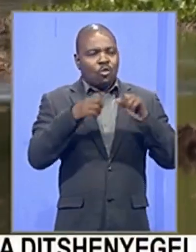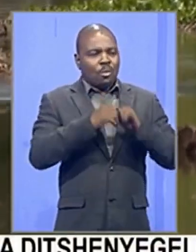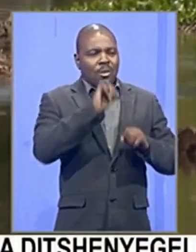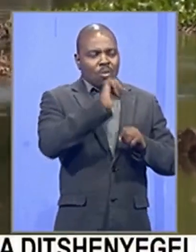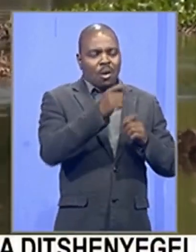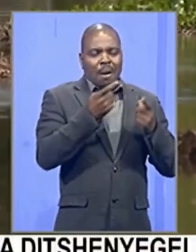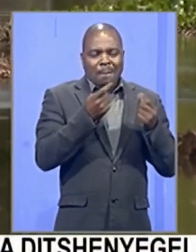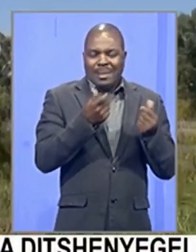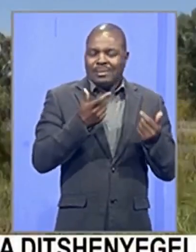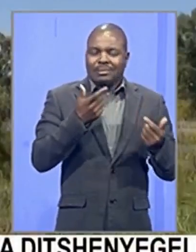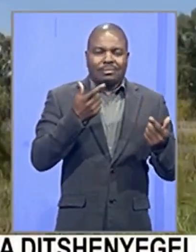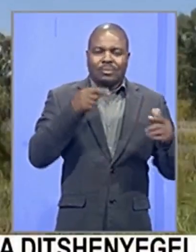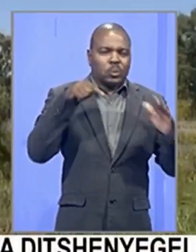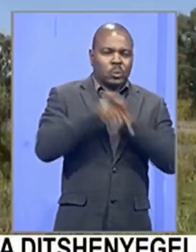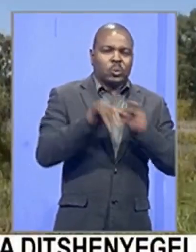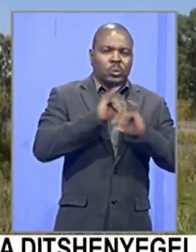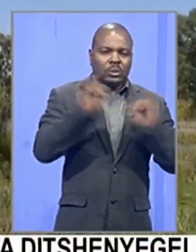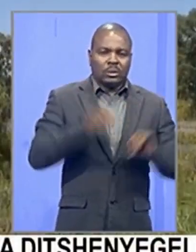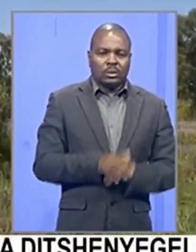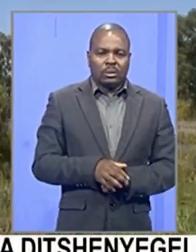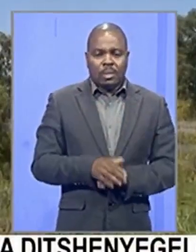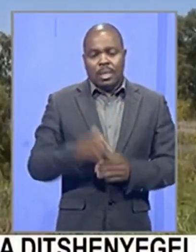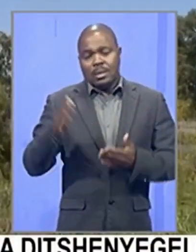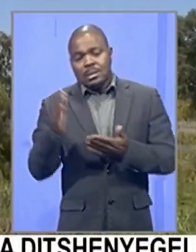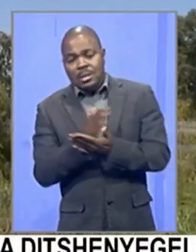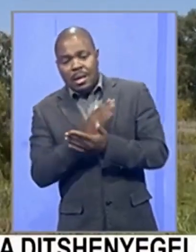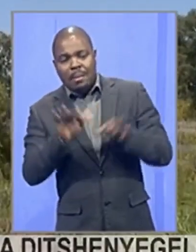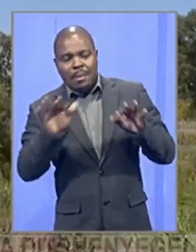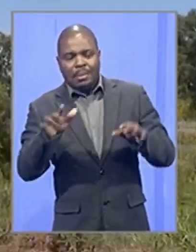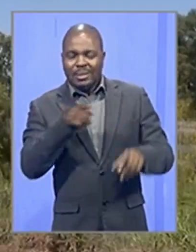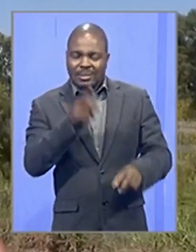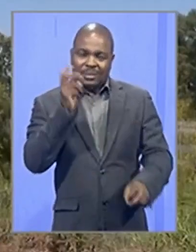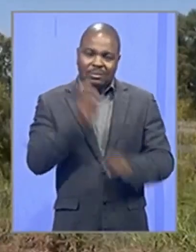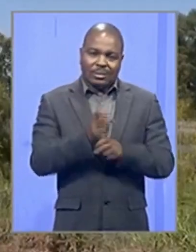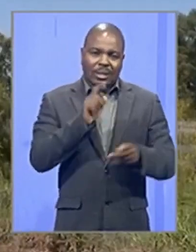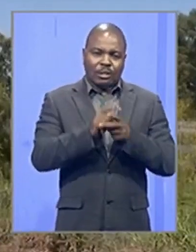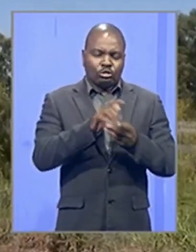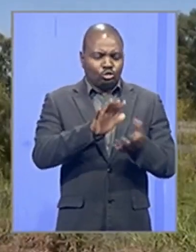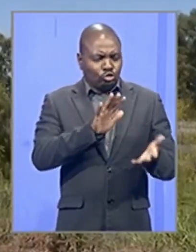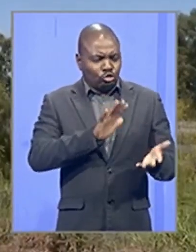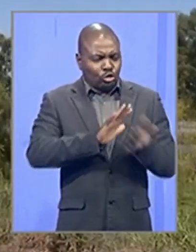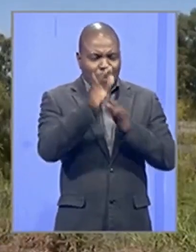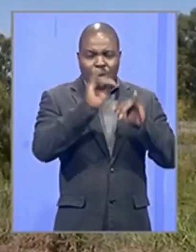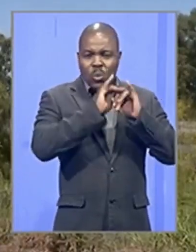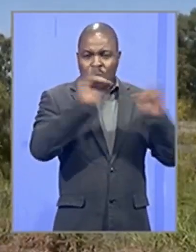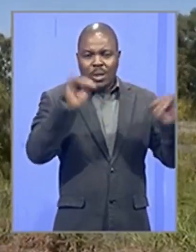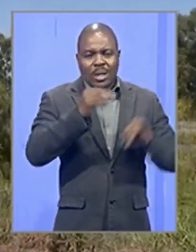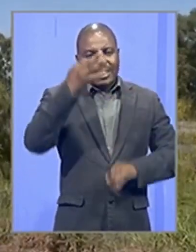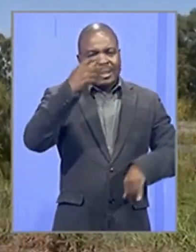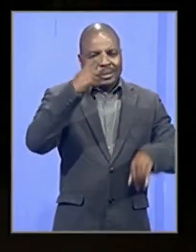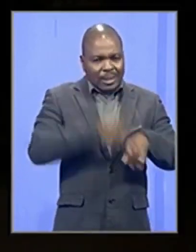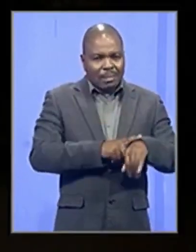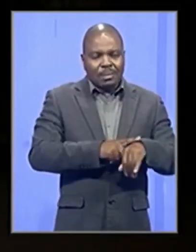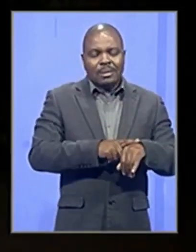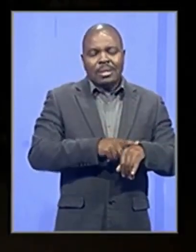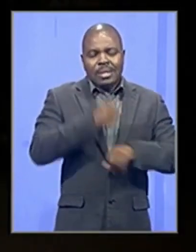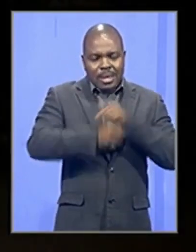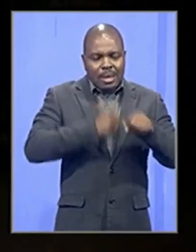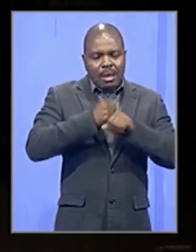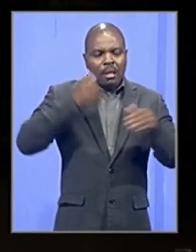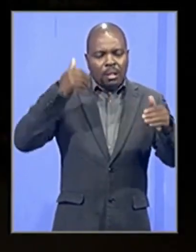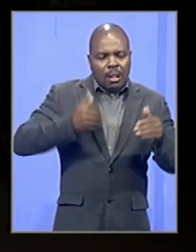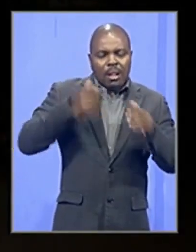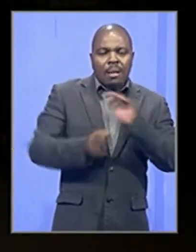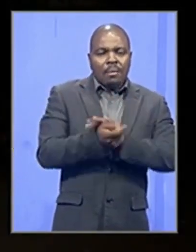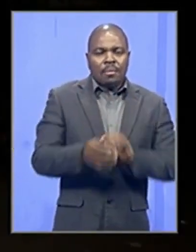a matlole. It's very difficult for some of the people here and the damage is going to be a lot. It's 3 times in a year. Jaaka